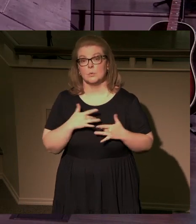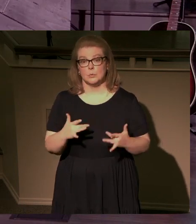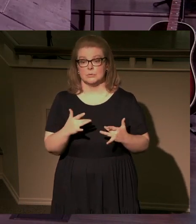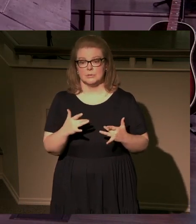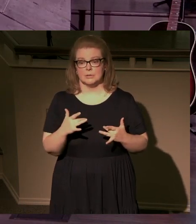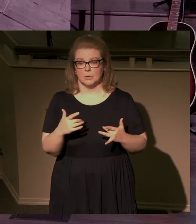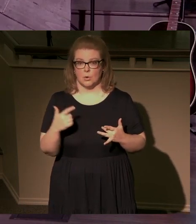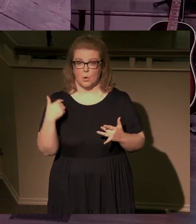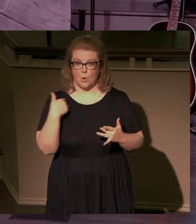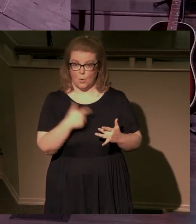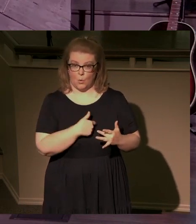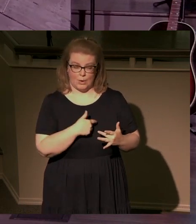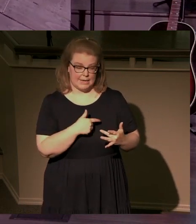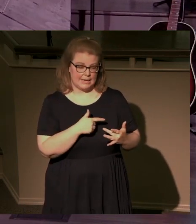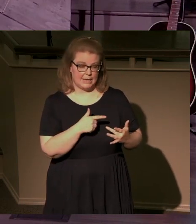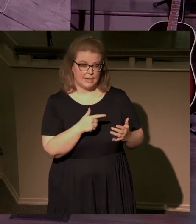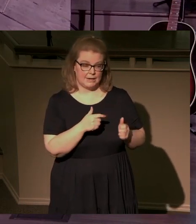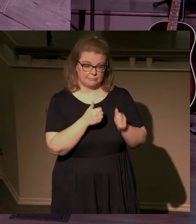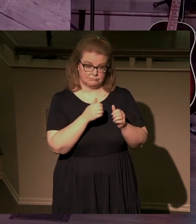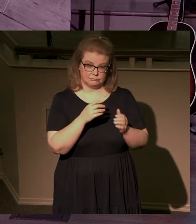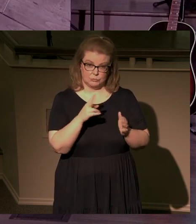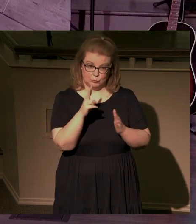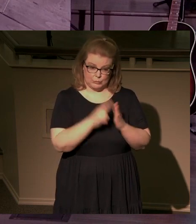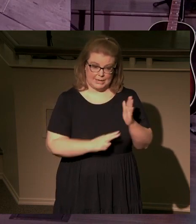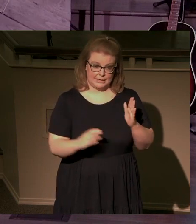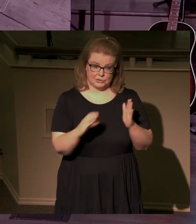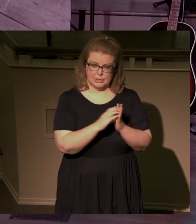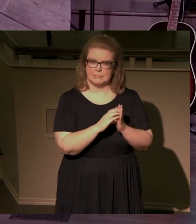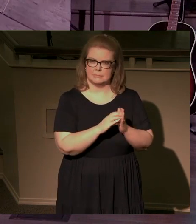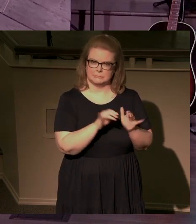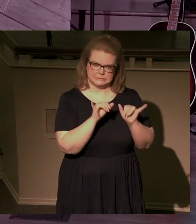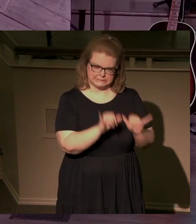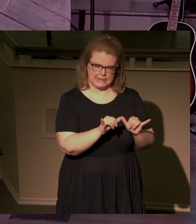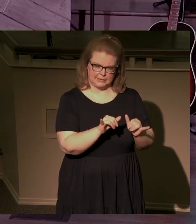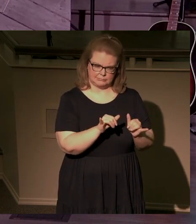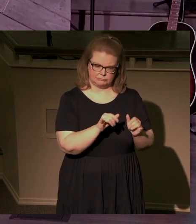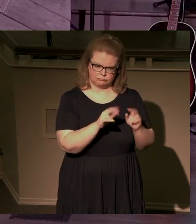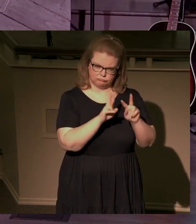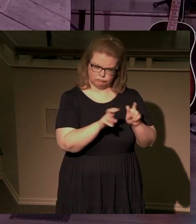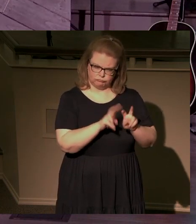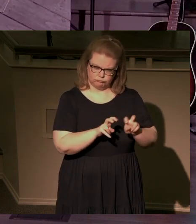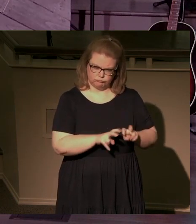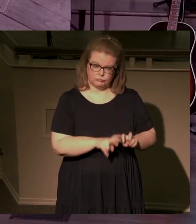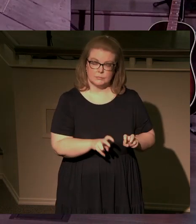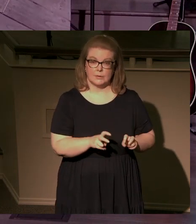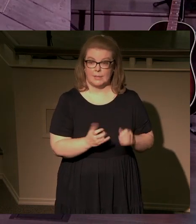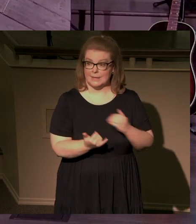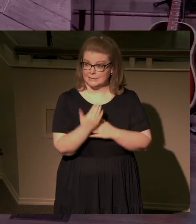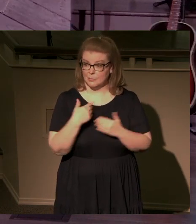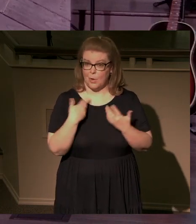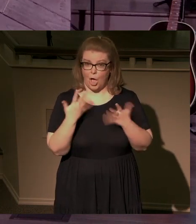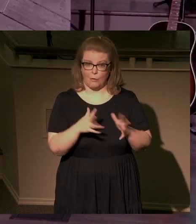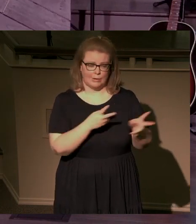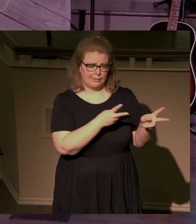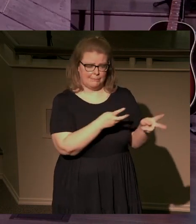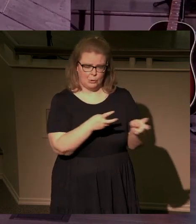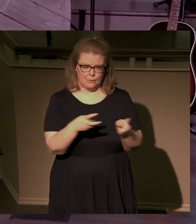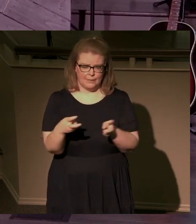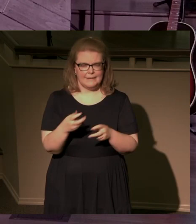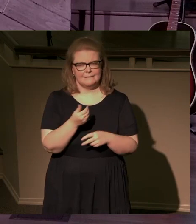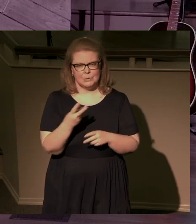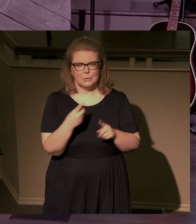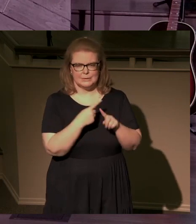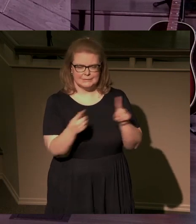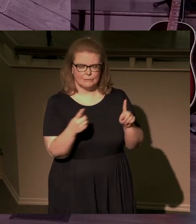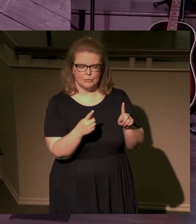we camp there, and we talk about that passage. This morning already we've been in a few different passages because we're talking about a doctrine